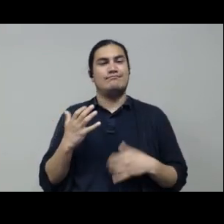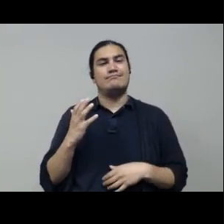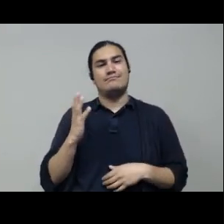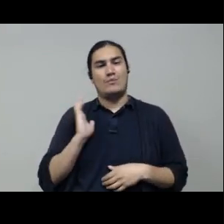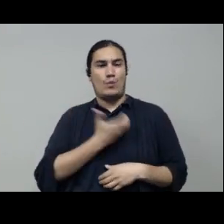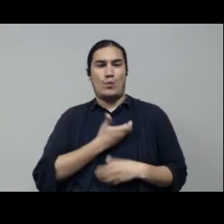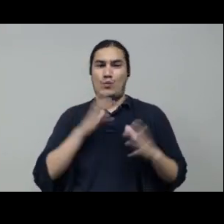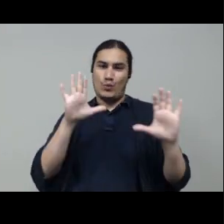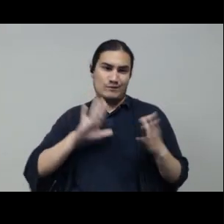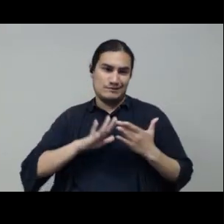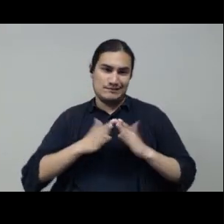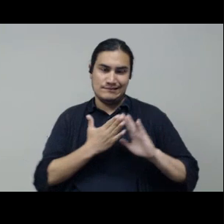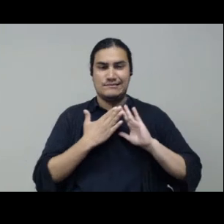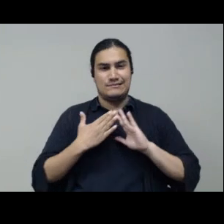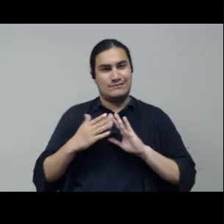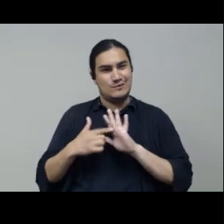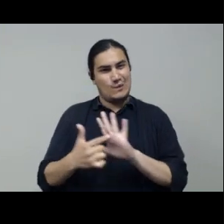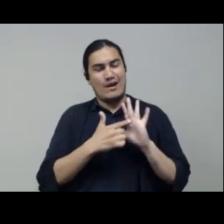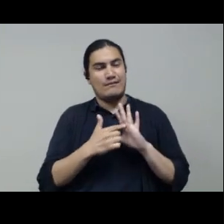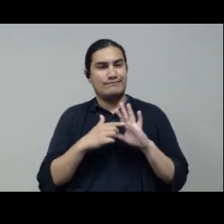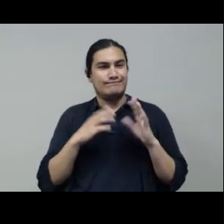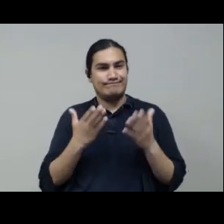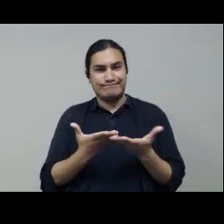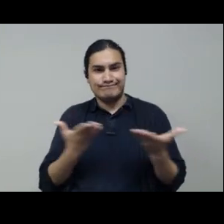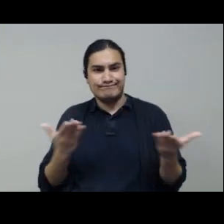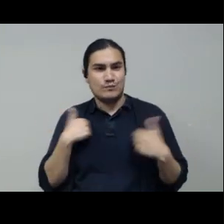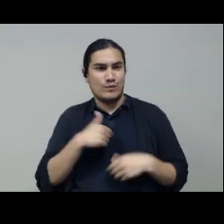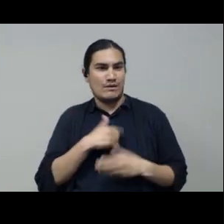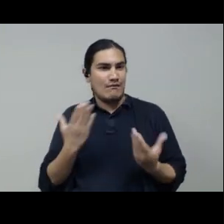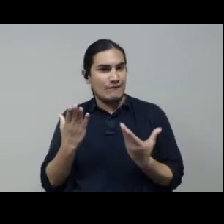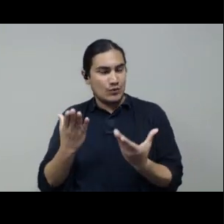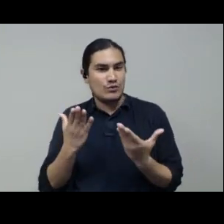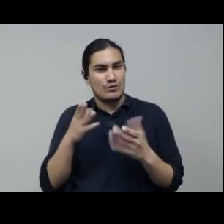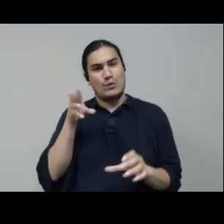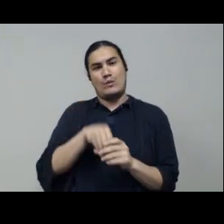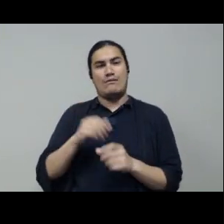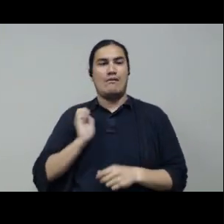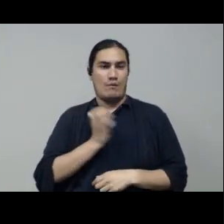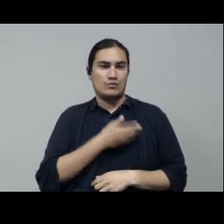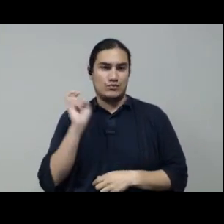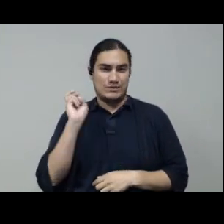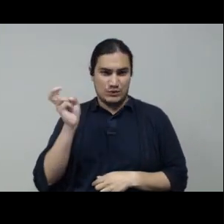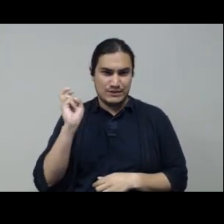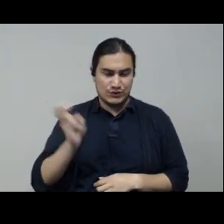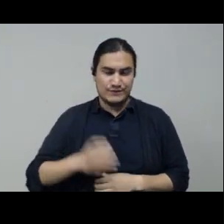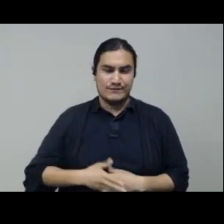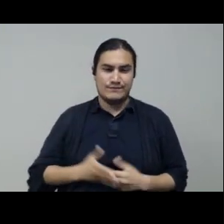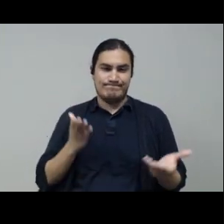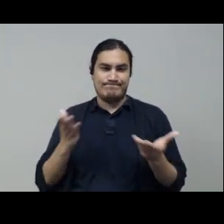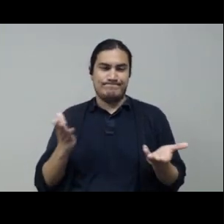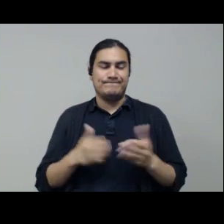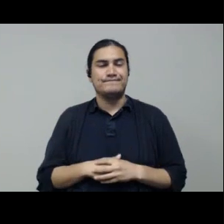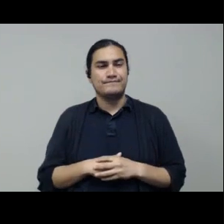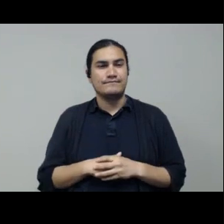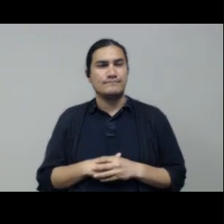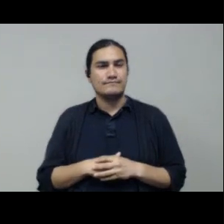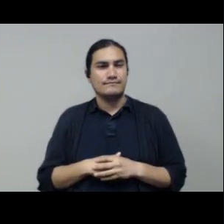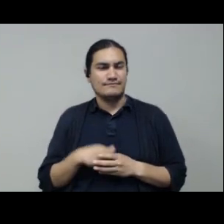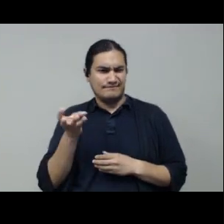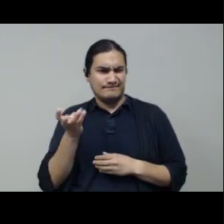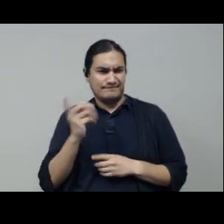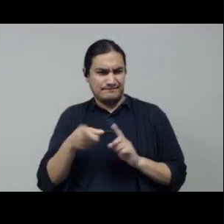and showing some of the things that we have to offer, including our transportation. You know, a little bit about me.